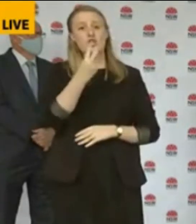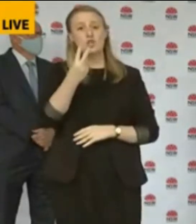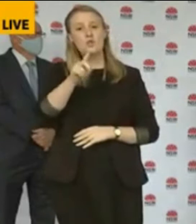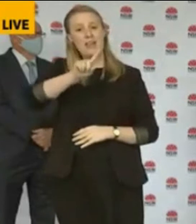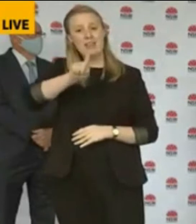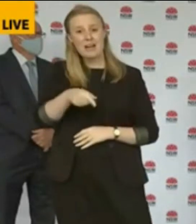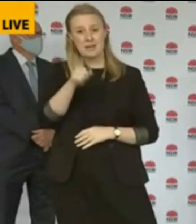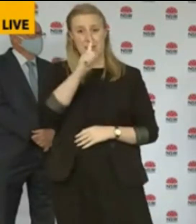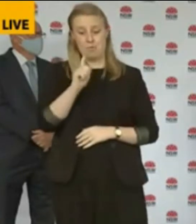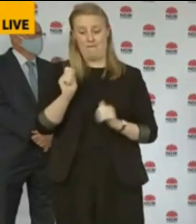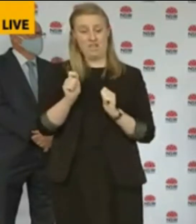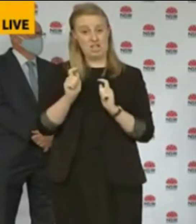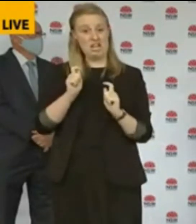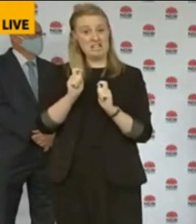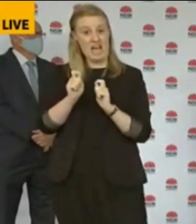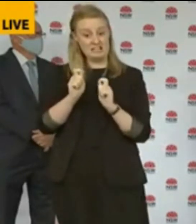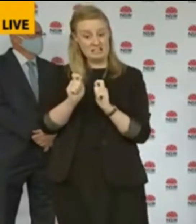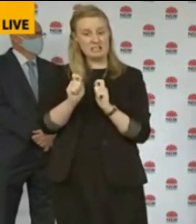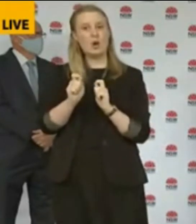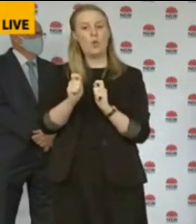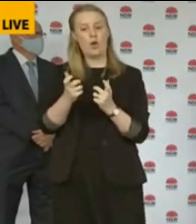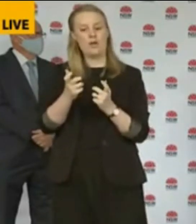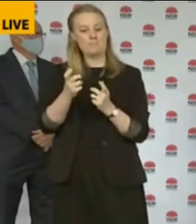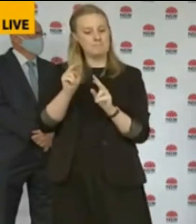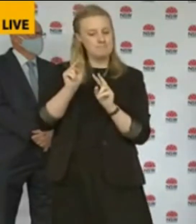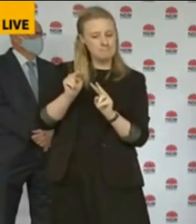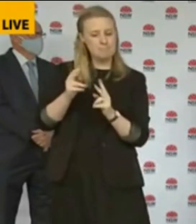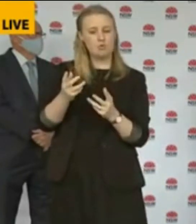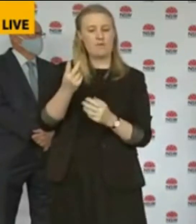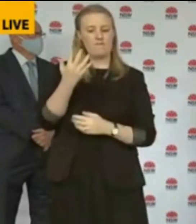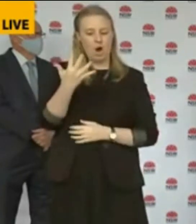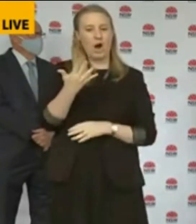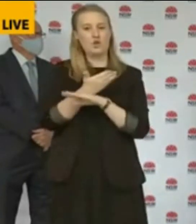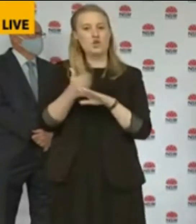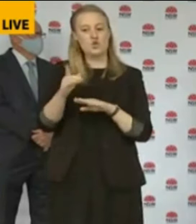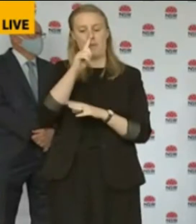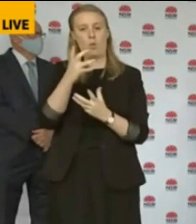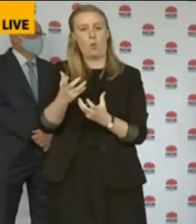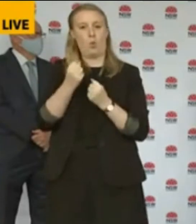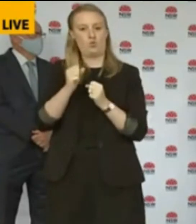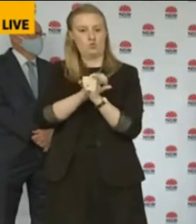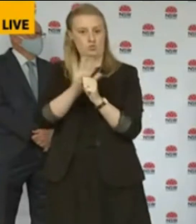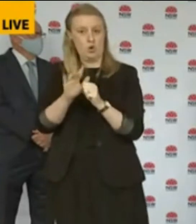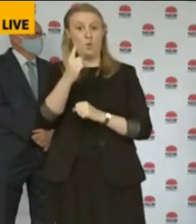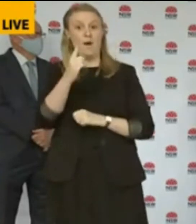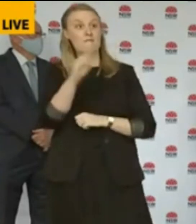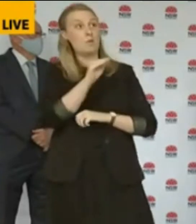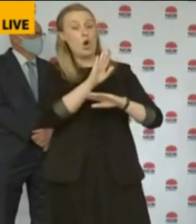32,667 people last night, we had 5 new cases in New South Wales. One was an overseas